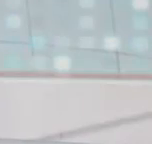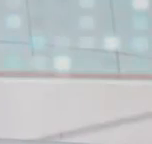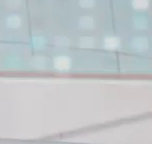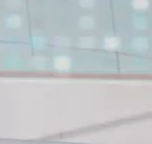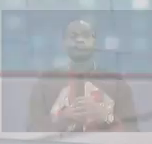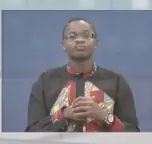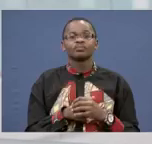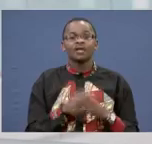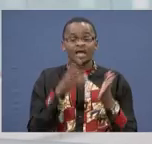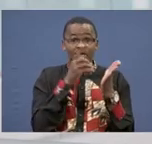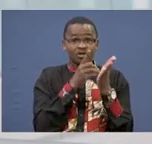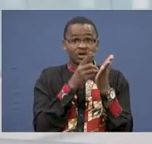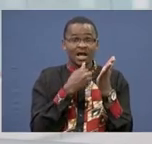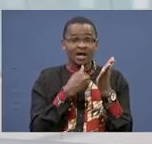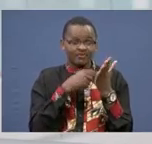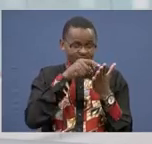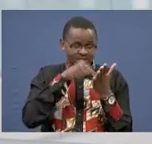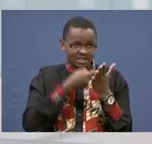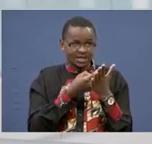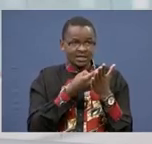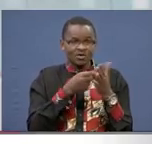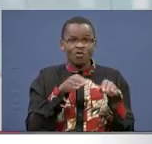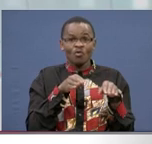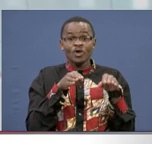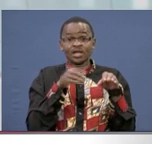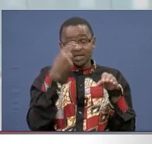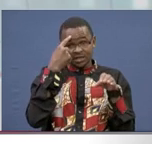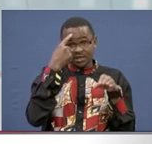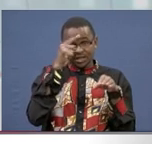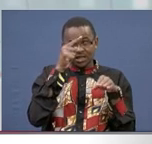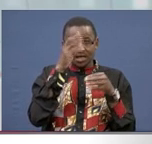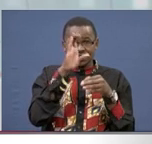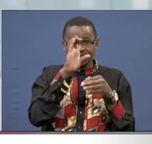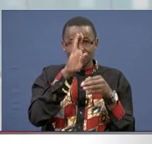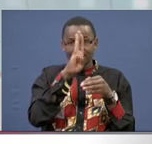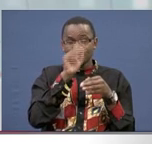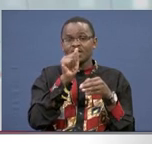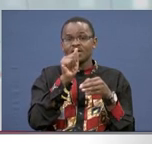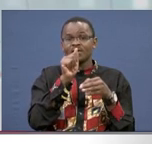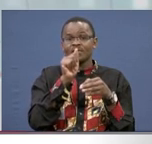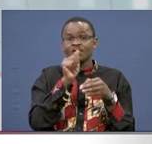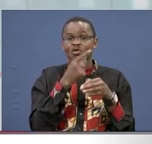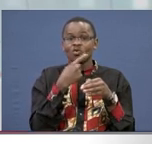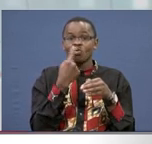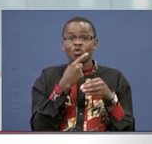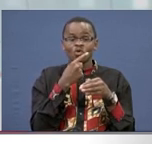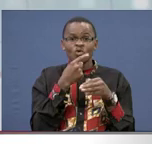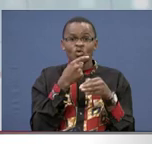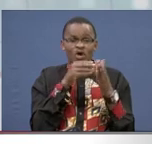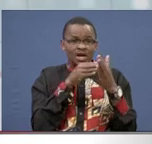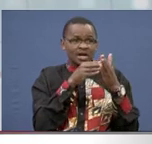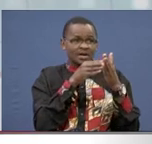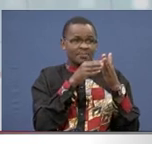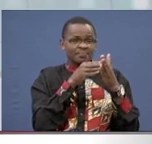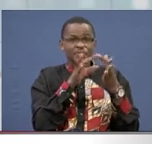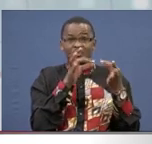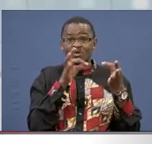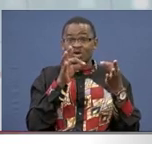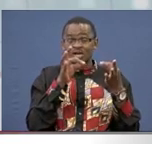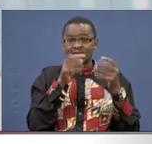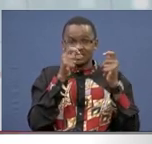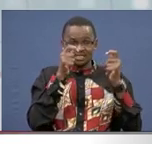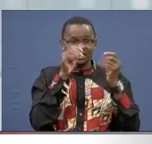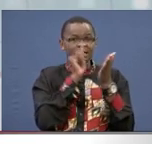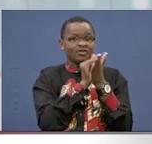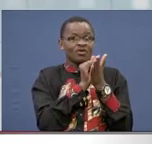The doctors have signed the much-anticipated collective bargaining agreement, whose matter led to a prolonged strike that went